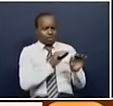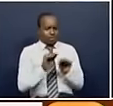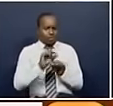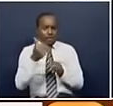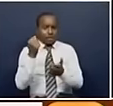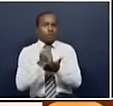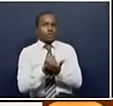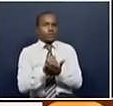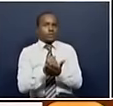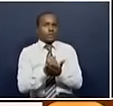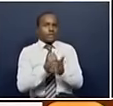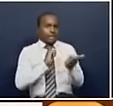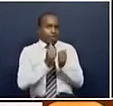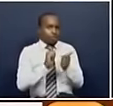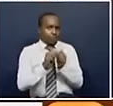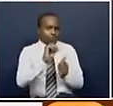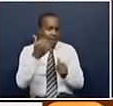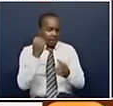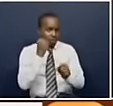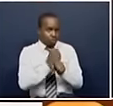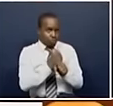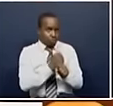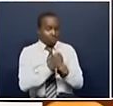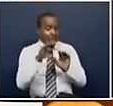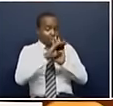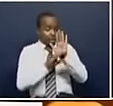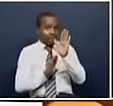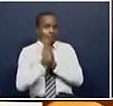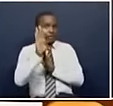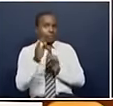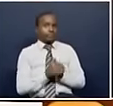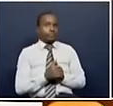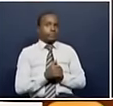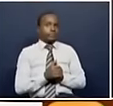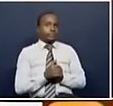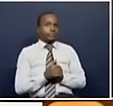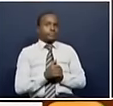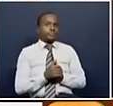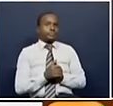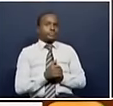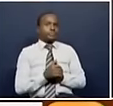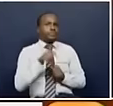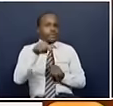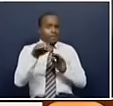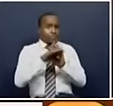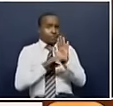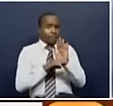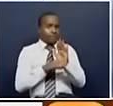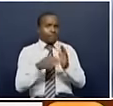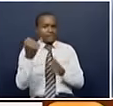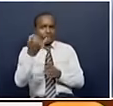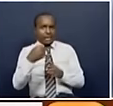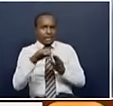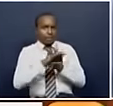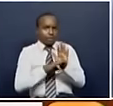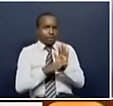internally, I competed for a job, you know, in program development. And I went into programming. You know, not programming of designing the programs.